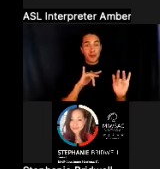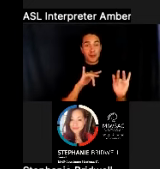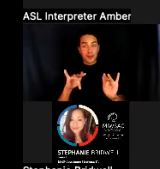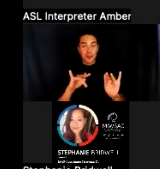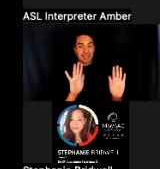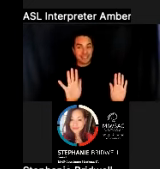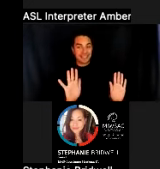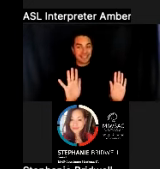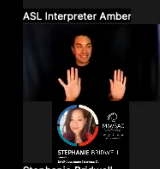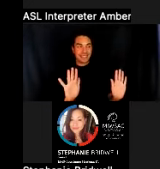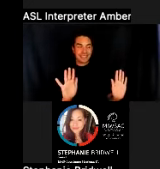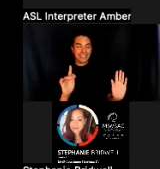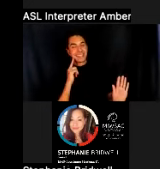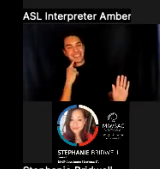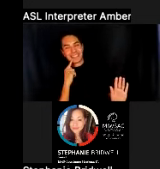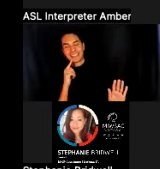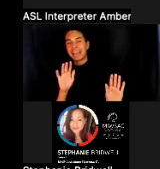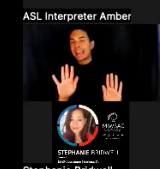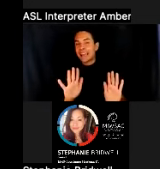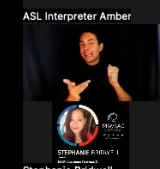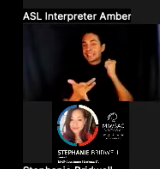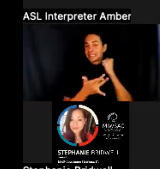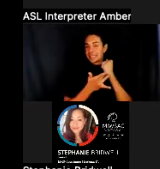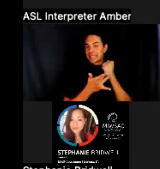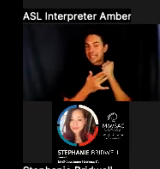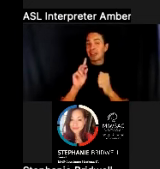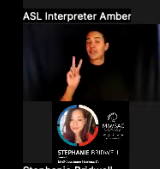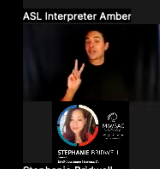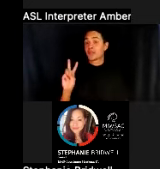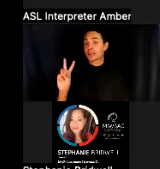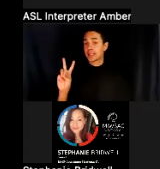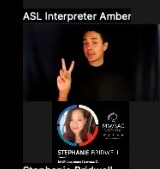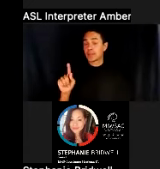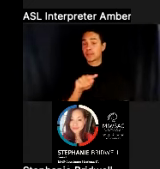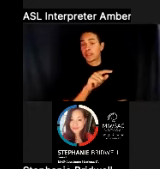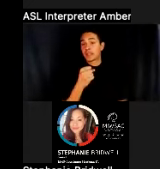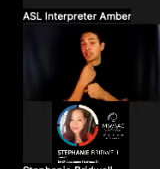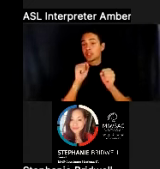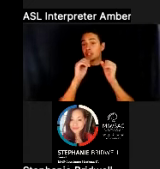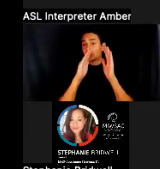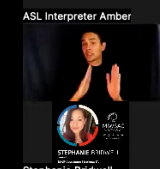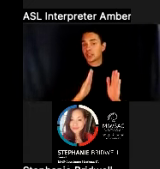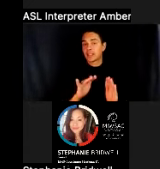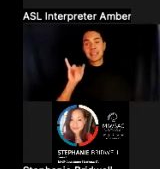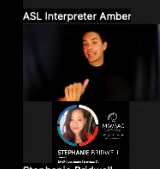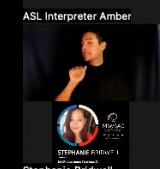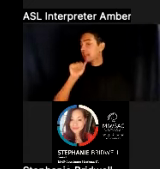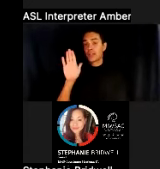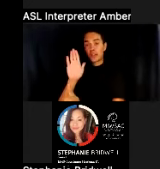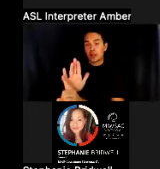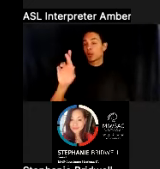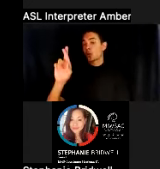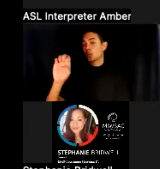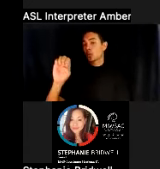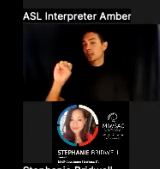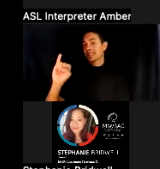but technically, when a victim is at a shelter, that is not their residence. That is a